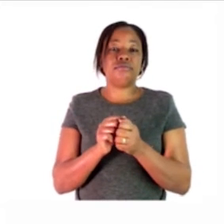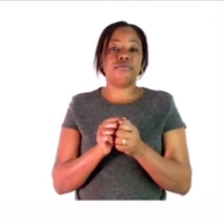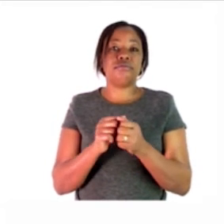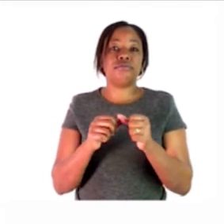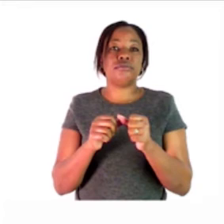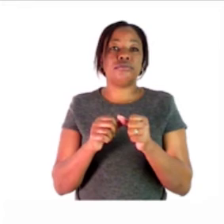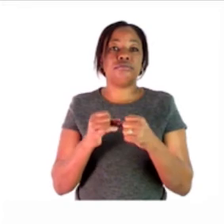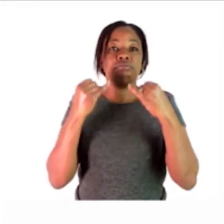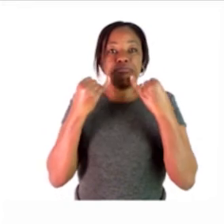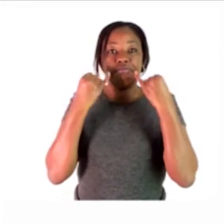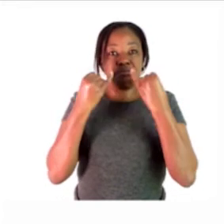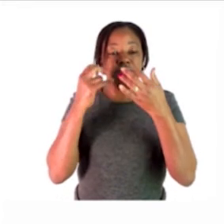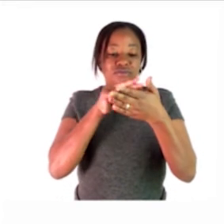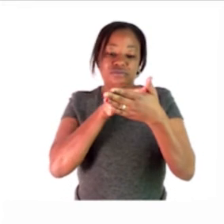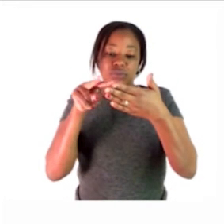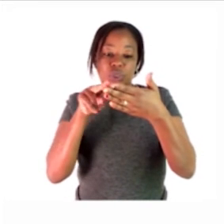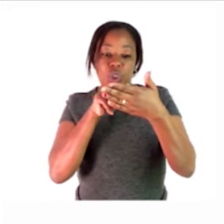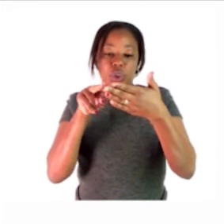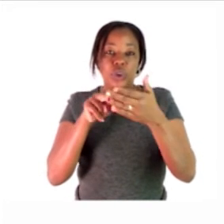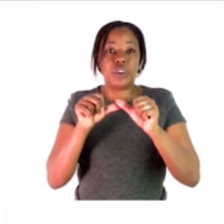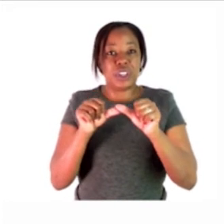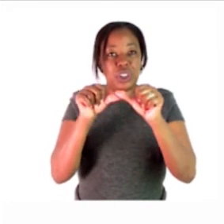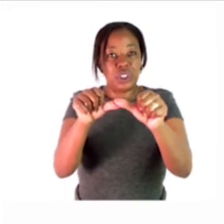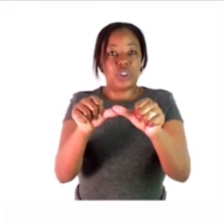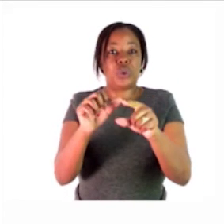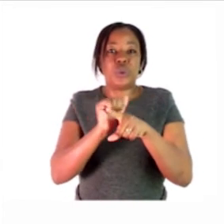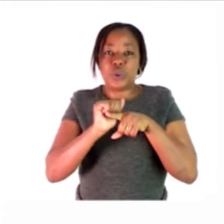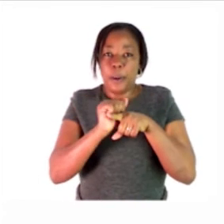which word will be the best answer